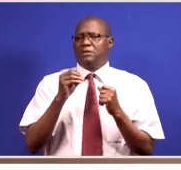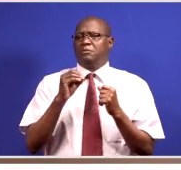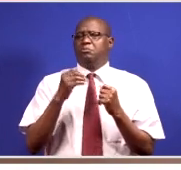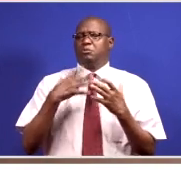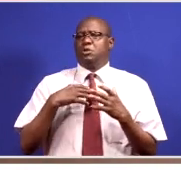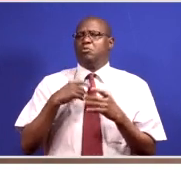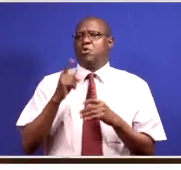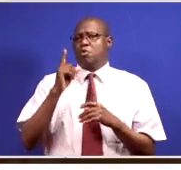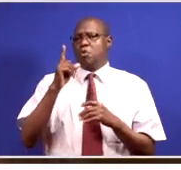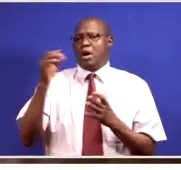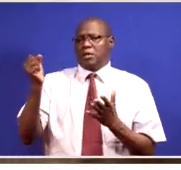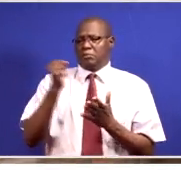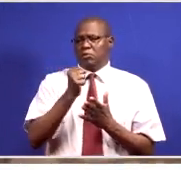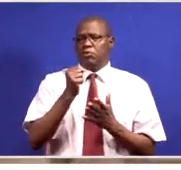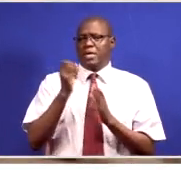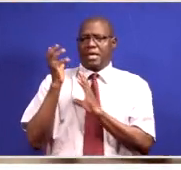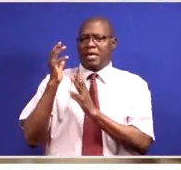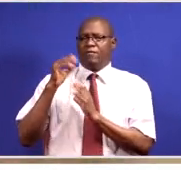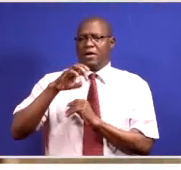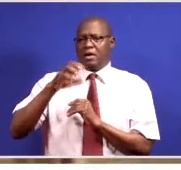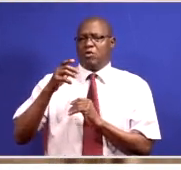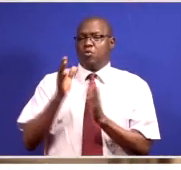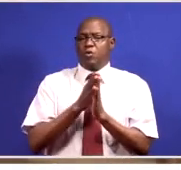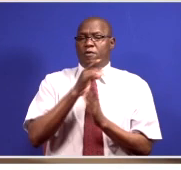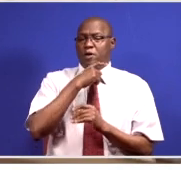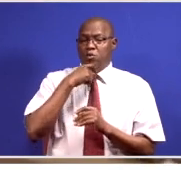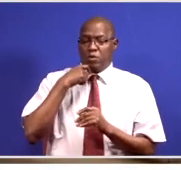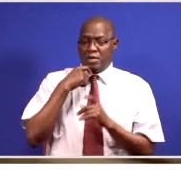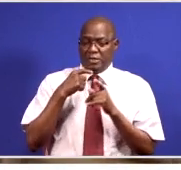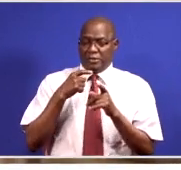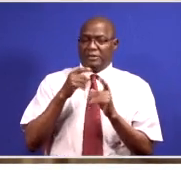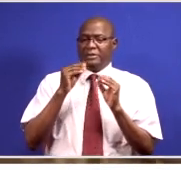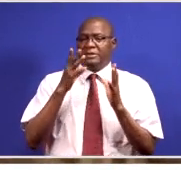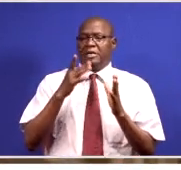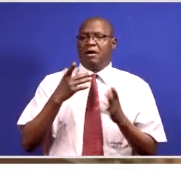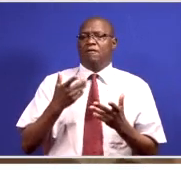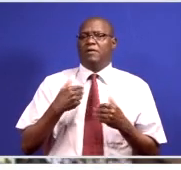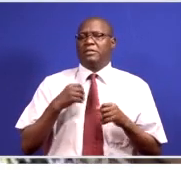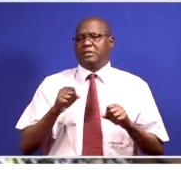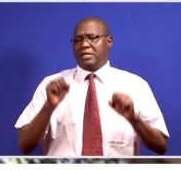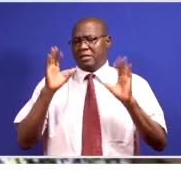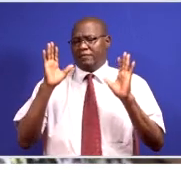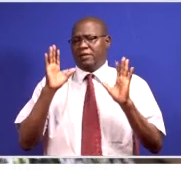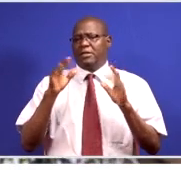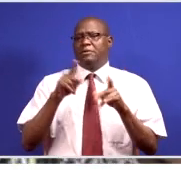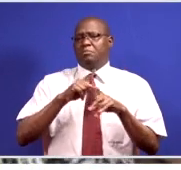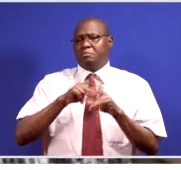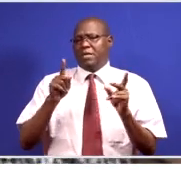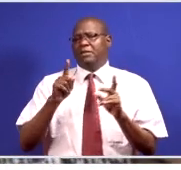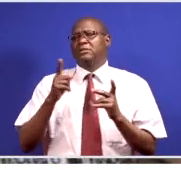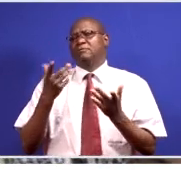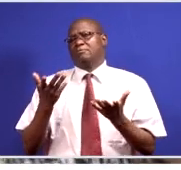one employed by the Kilifi County government. Now, with the drought, however, the teachers have had to sacrifice as parents are unable to pay them. Mwezi